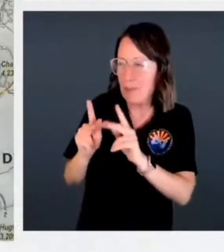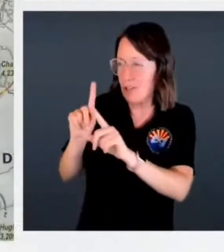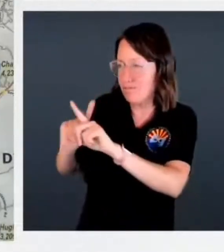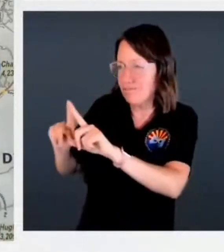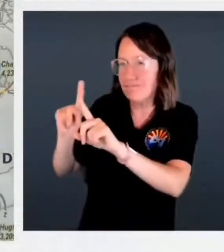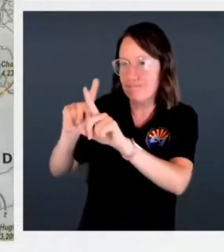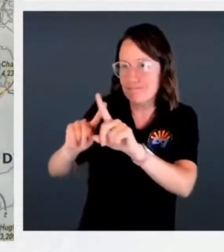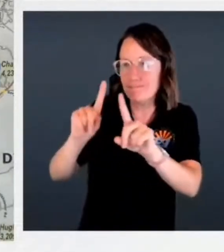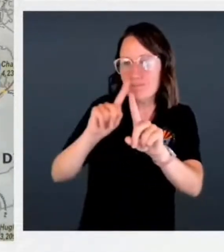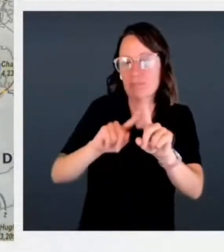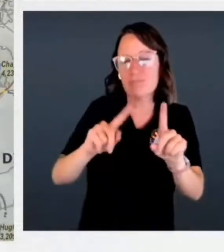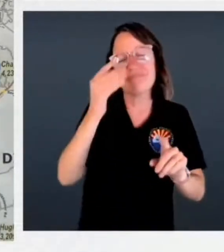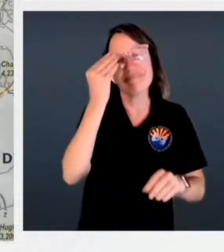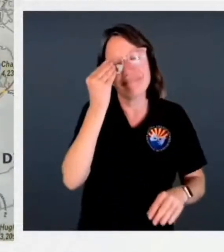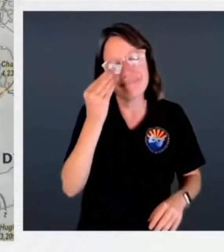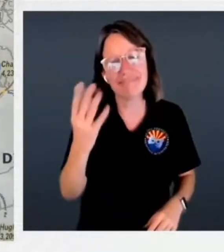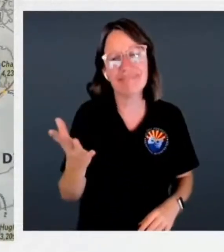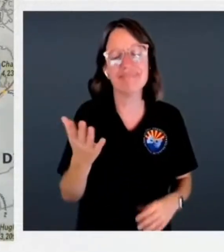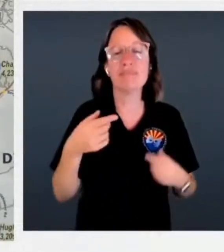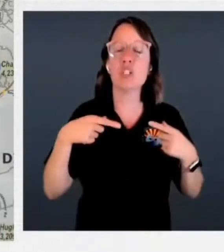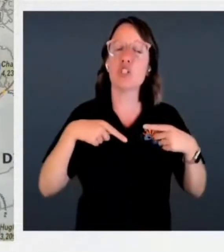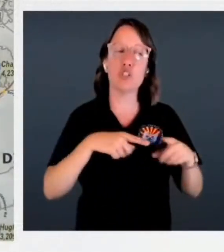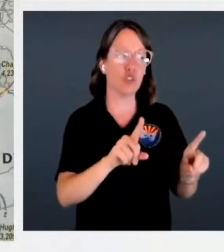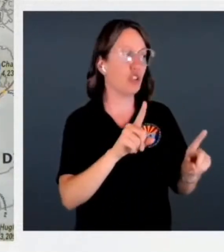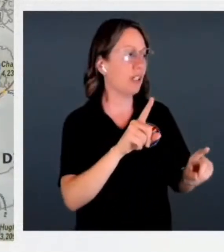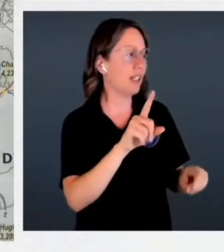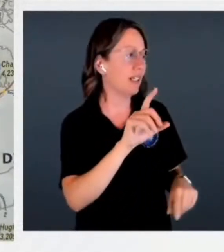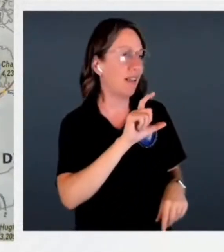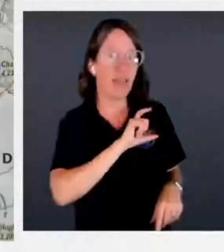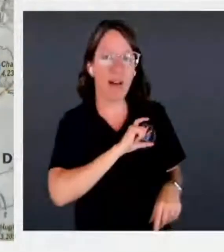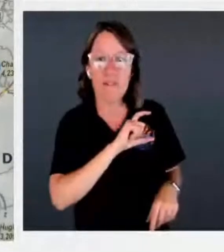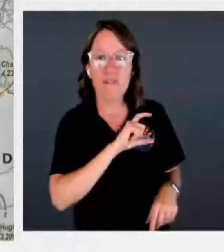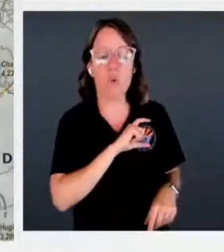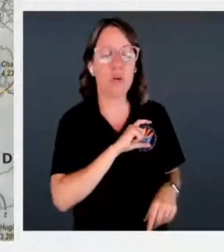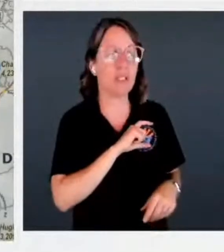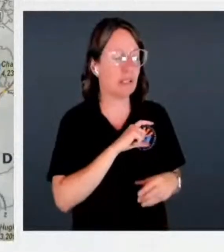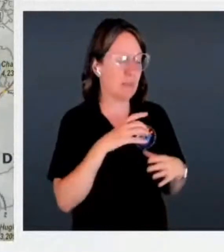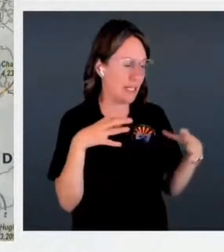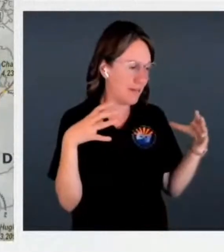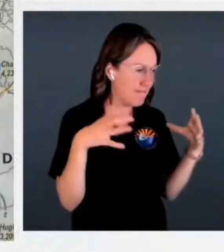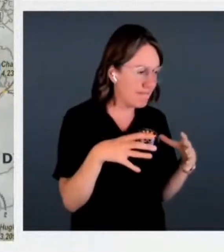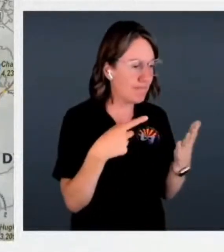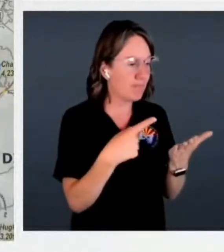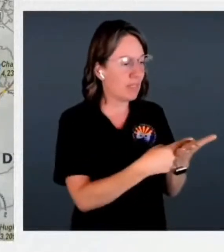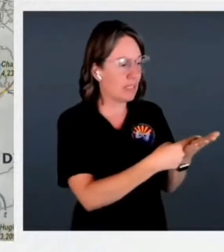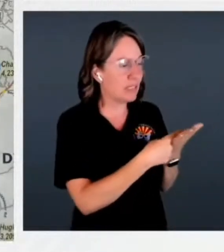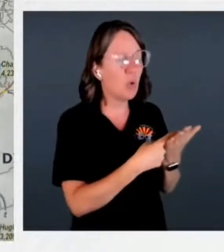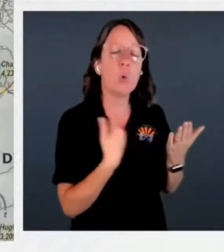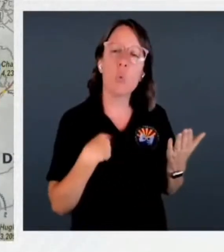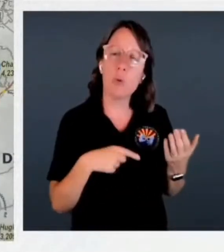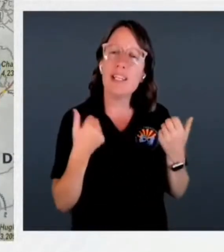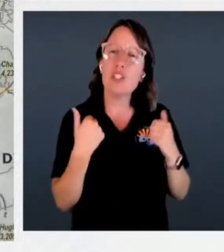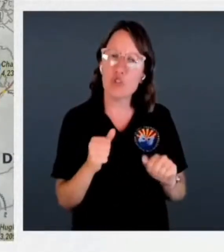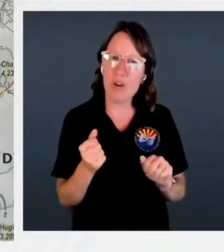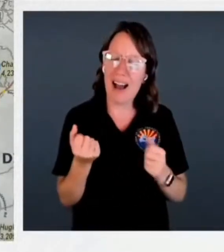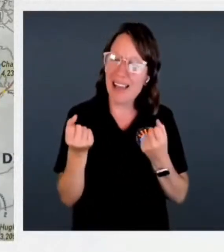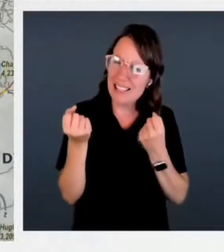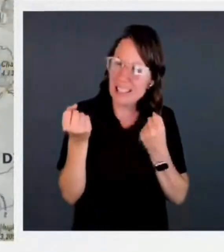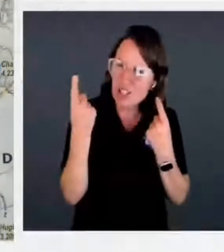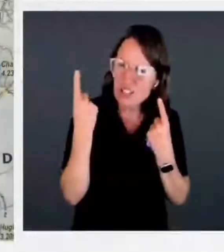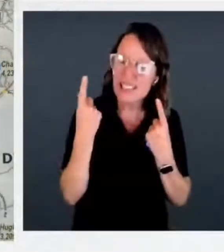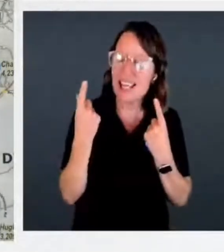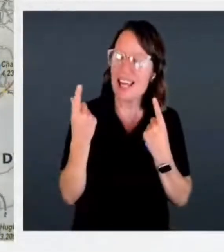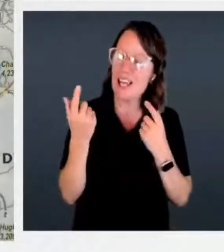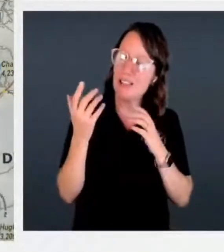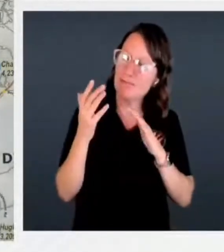enforcement, during our briefings, we talk about trying to be compassionate and understand what you guys are going through. So that way, when